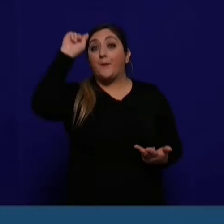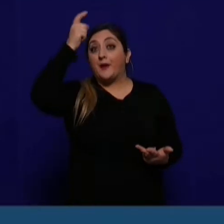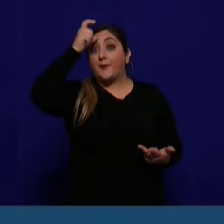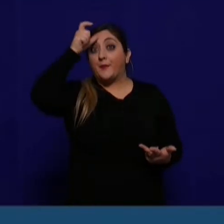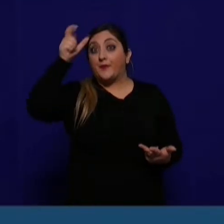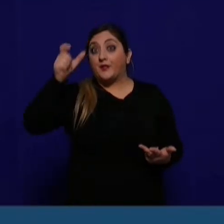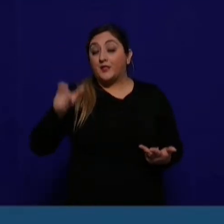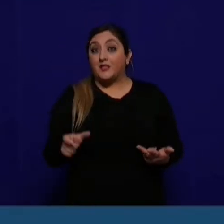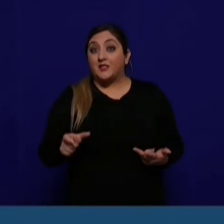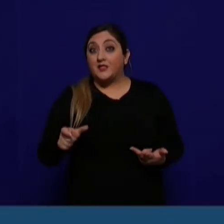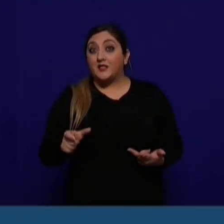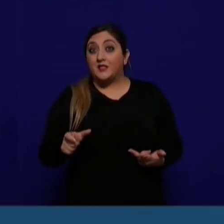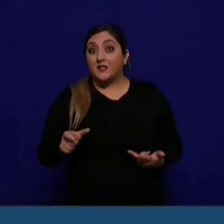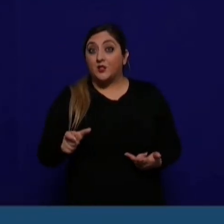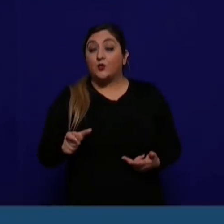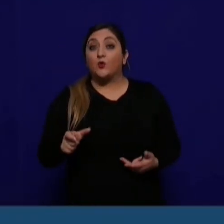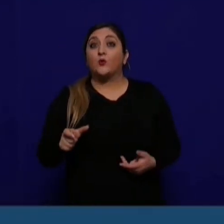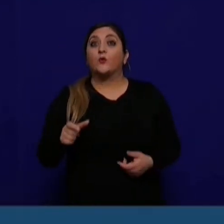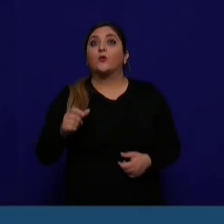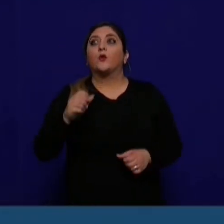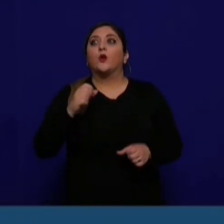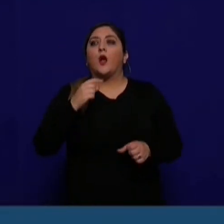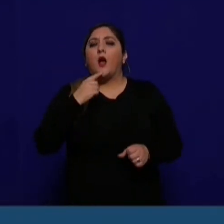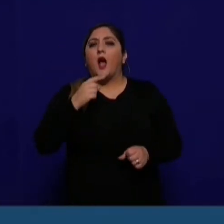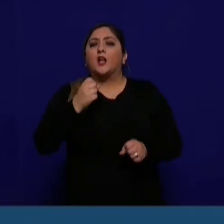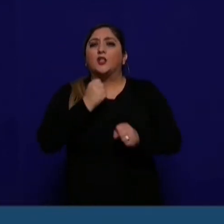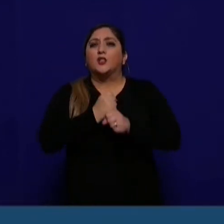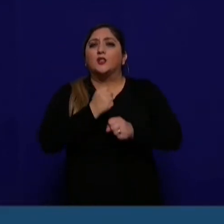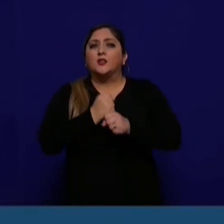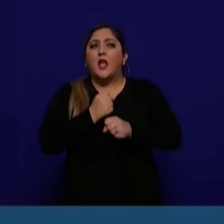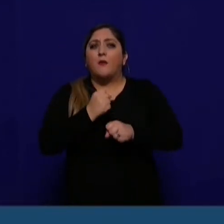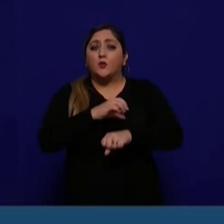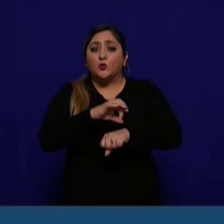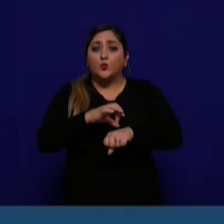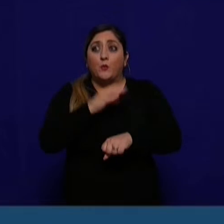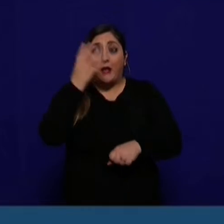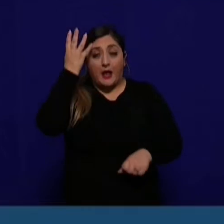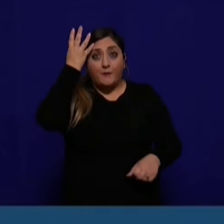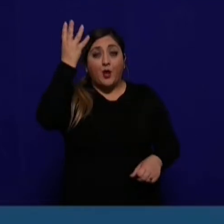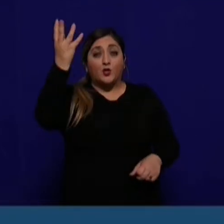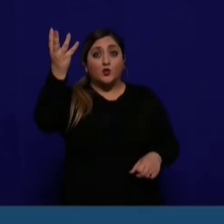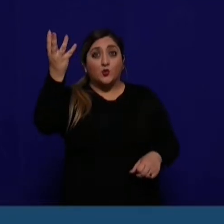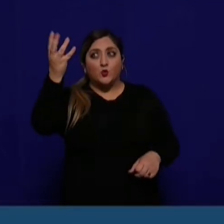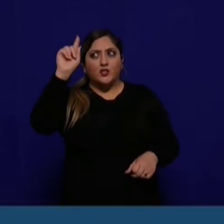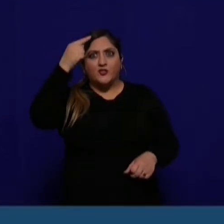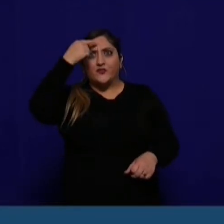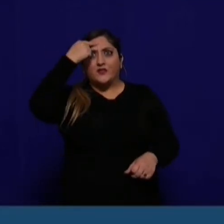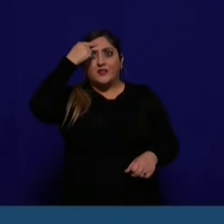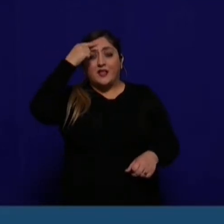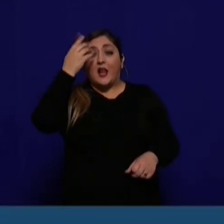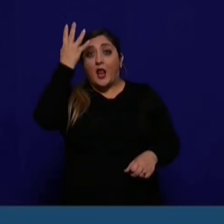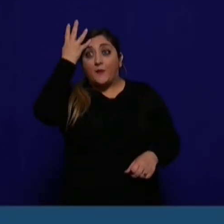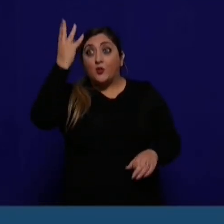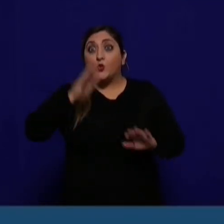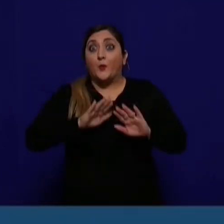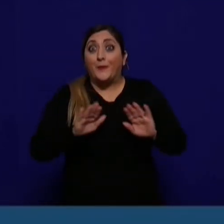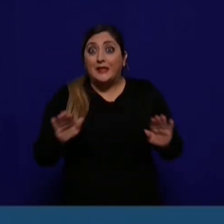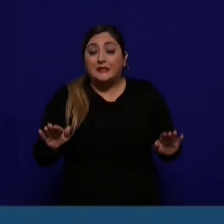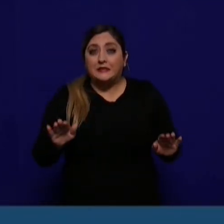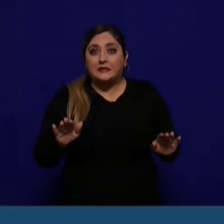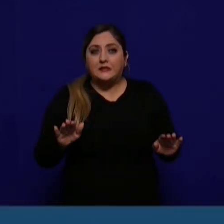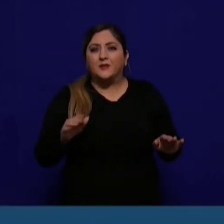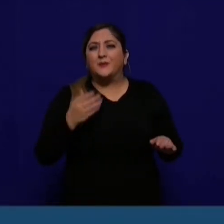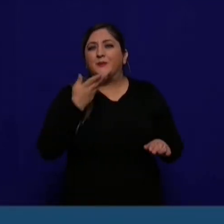l-vaċċinu tal-anqas 4 xhur effettiv, fi kliem sempliċi. Xi jfisser dan għal pubbliku, kif sejrin l-istudji